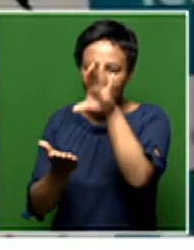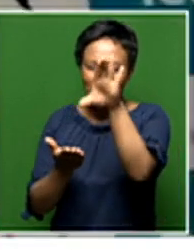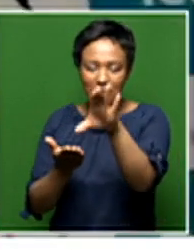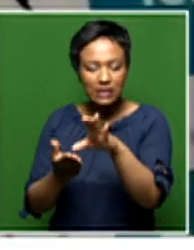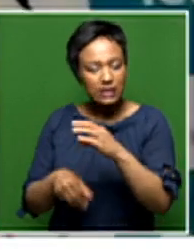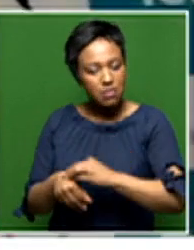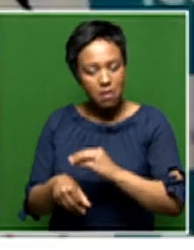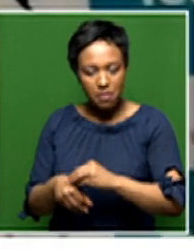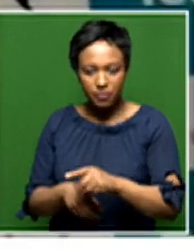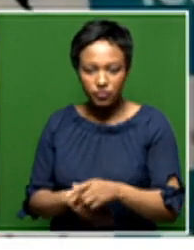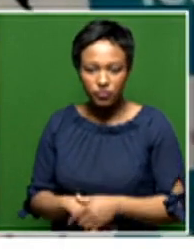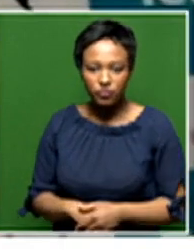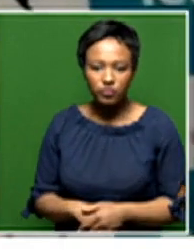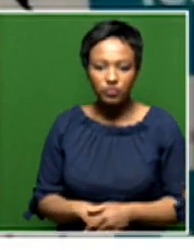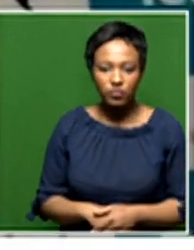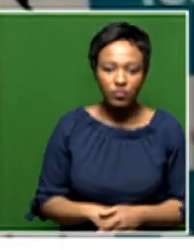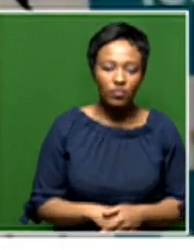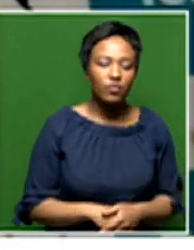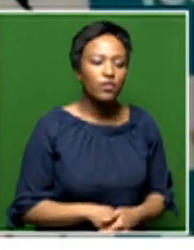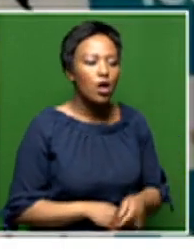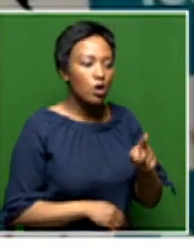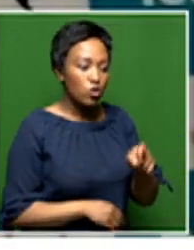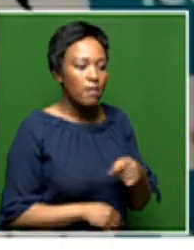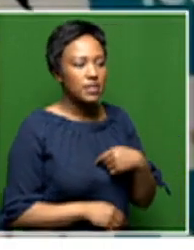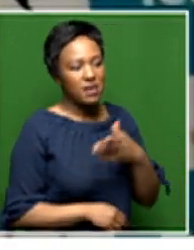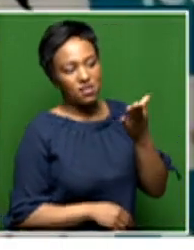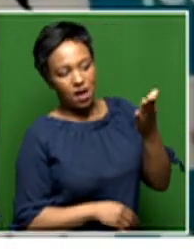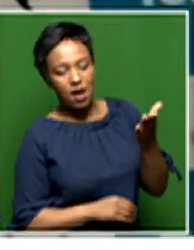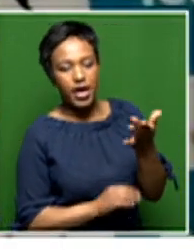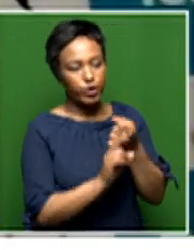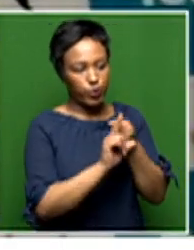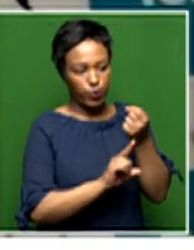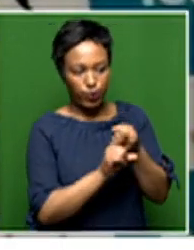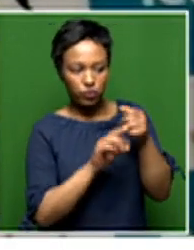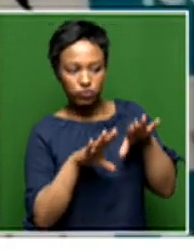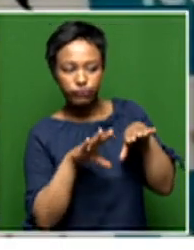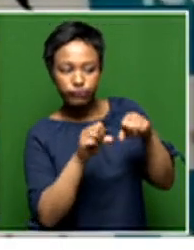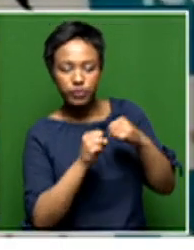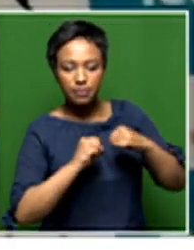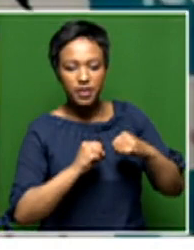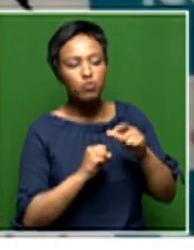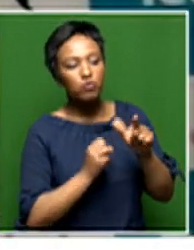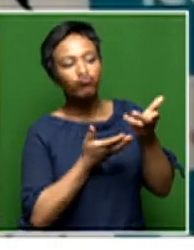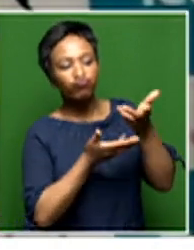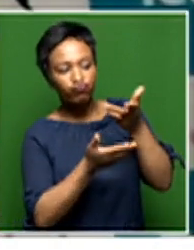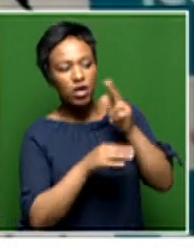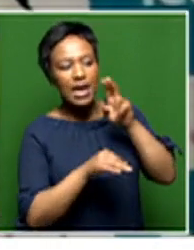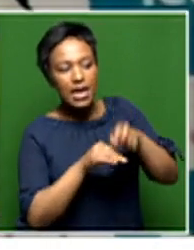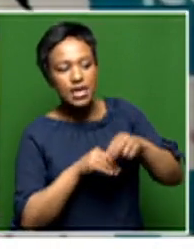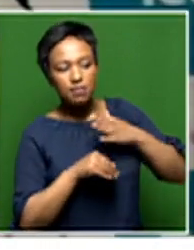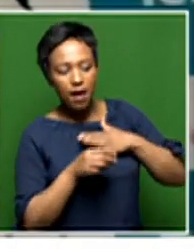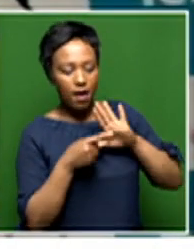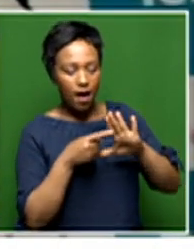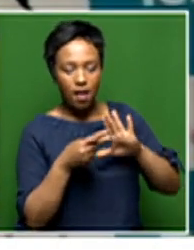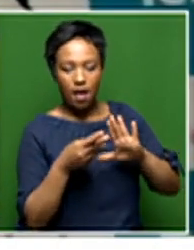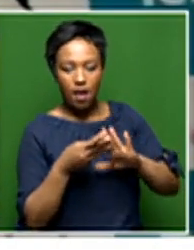You need to be out there. And you need to voice your words. I mean, you have to occupy your space. You have to talk about your needs. Because